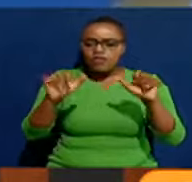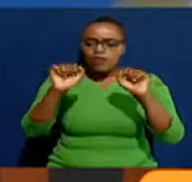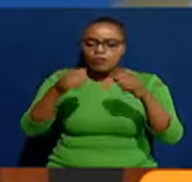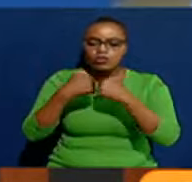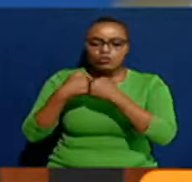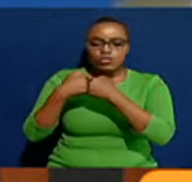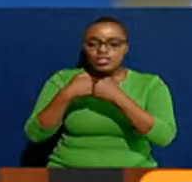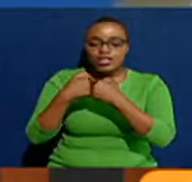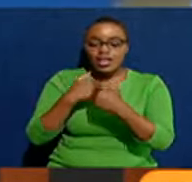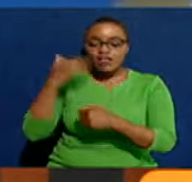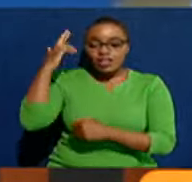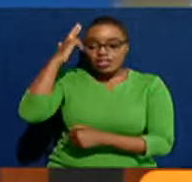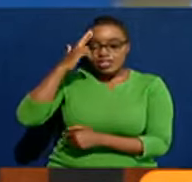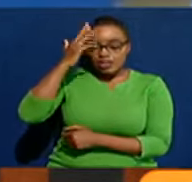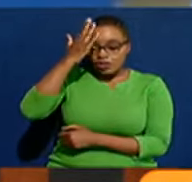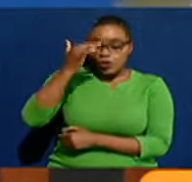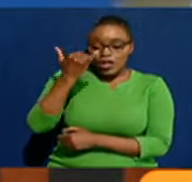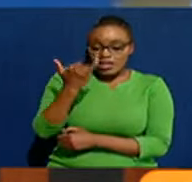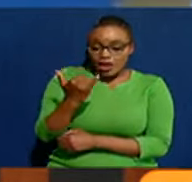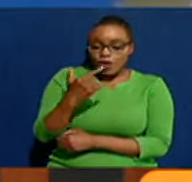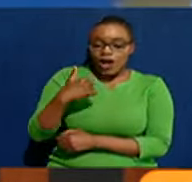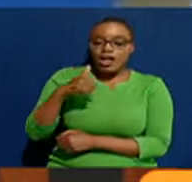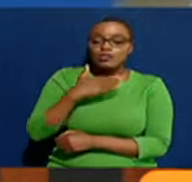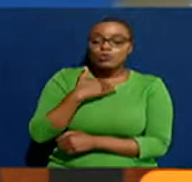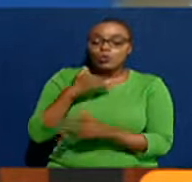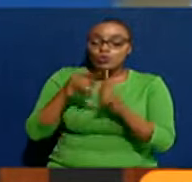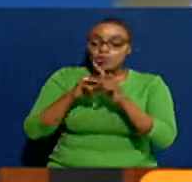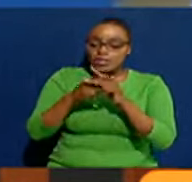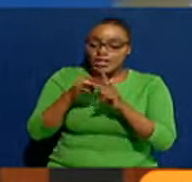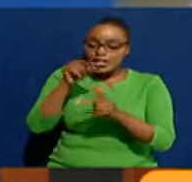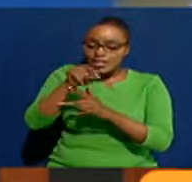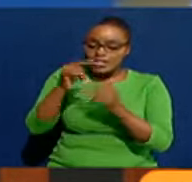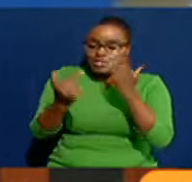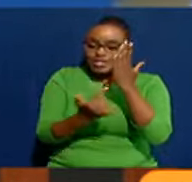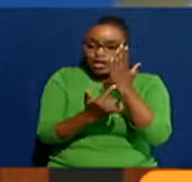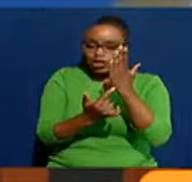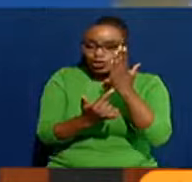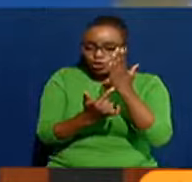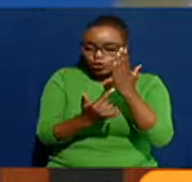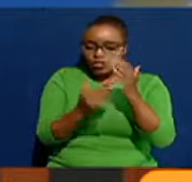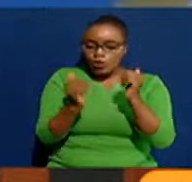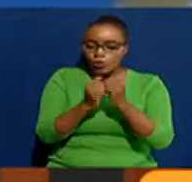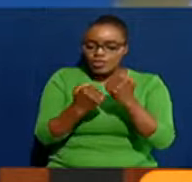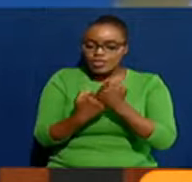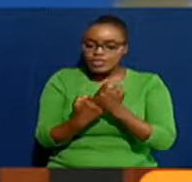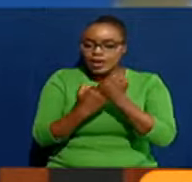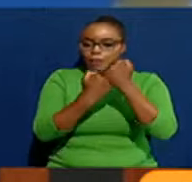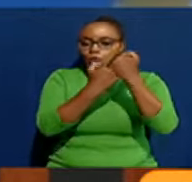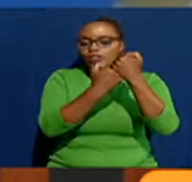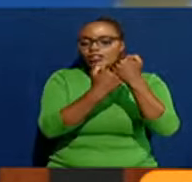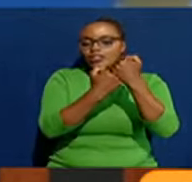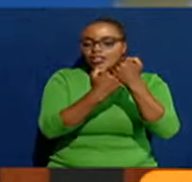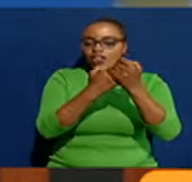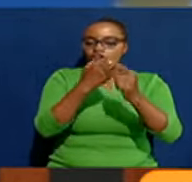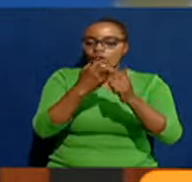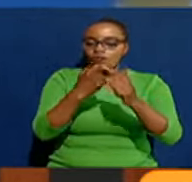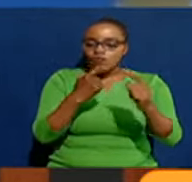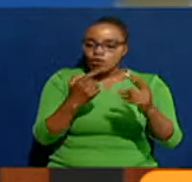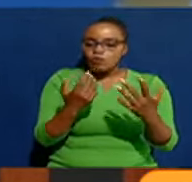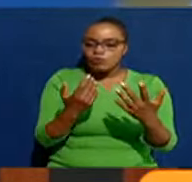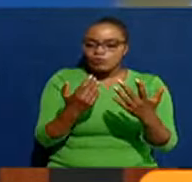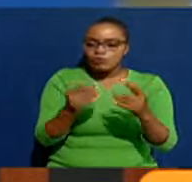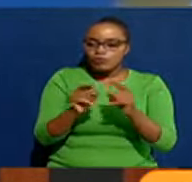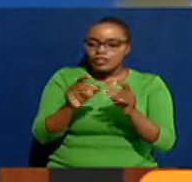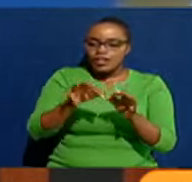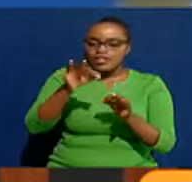present a challenge. And that is where now we would want to roll out this technology with the support of